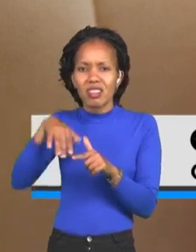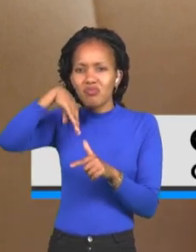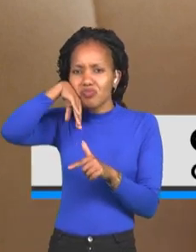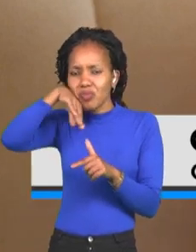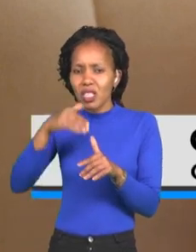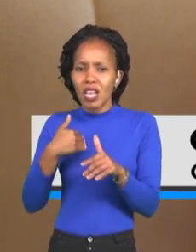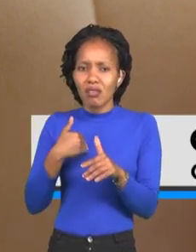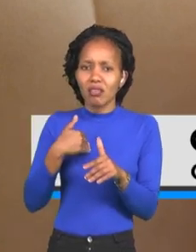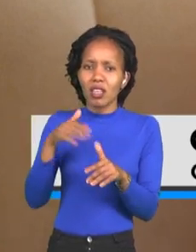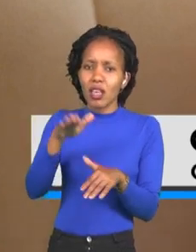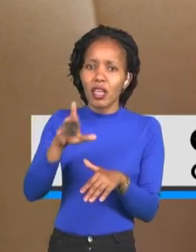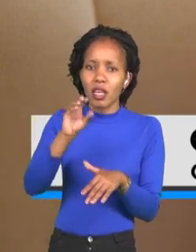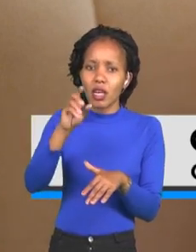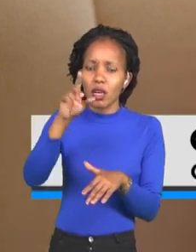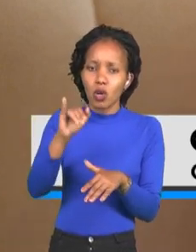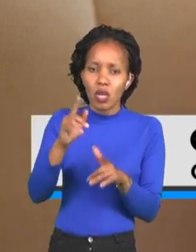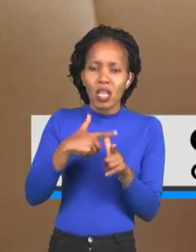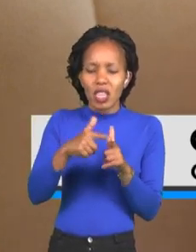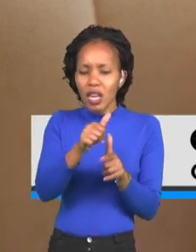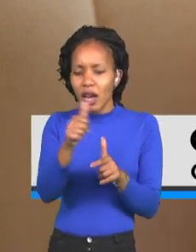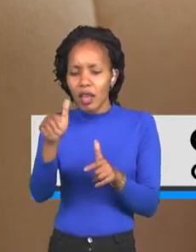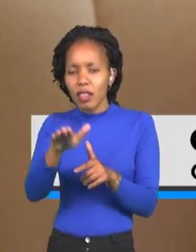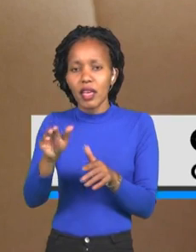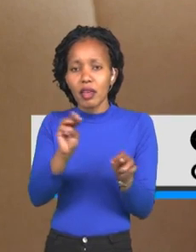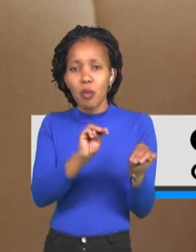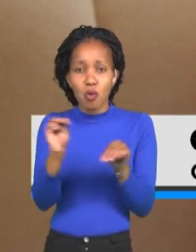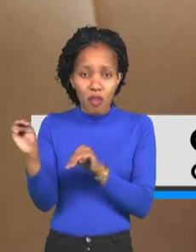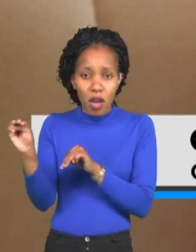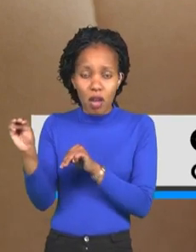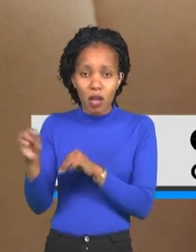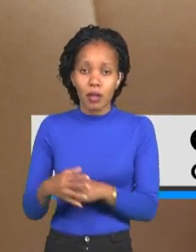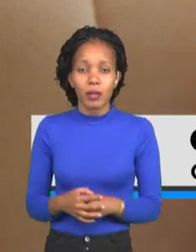around Roxy area, then he went somewhere